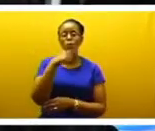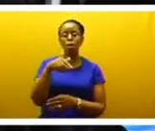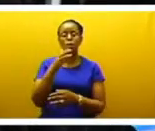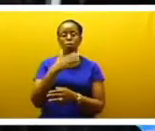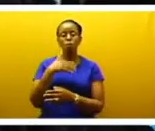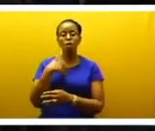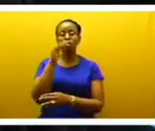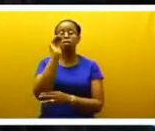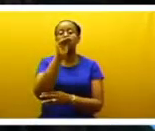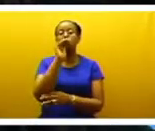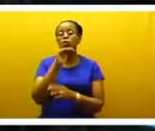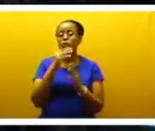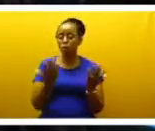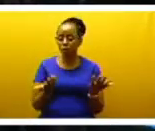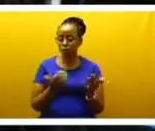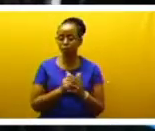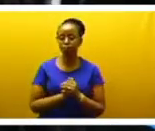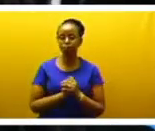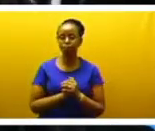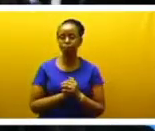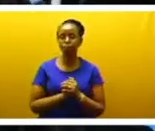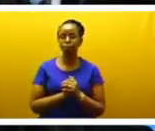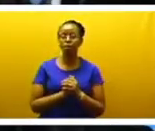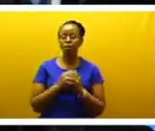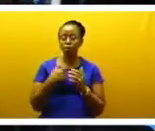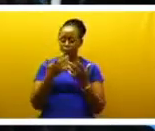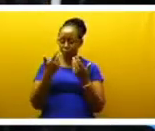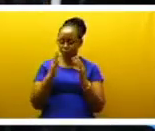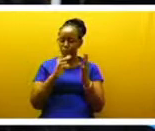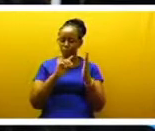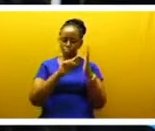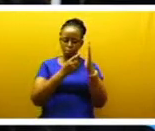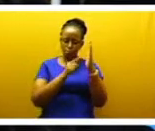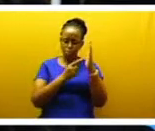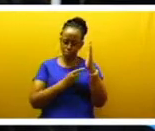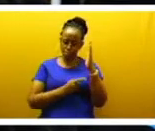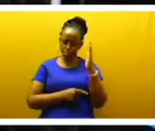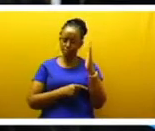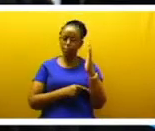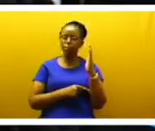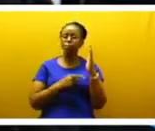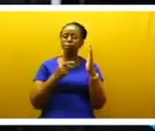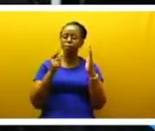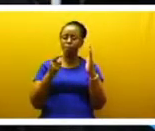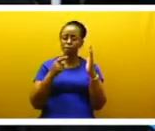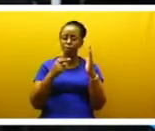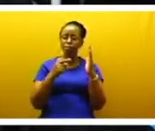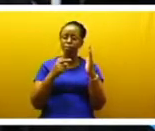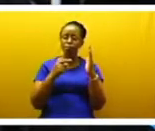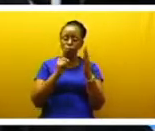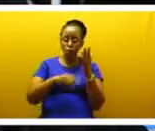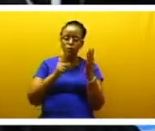prayers and orders that we have sought. And in doing this, may I first refer